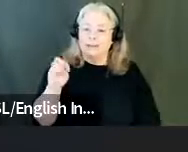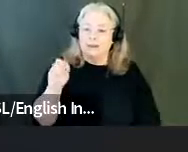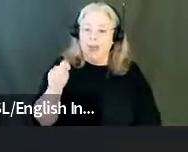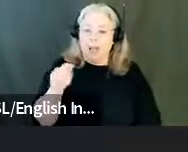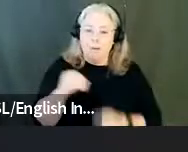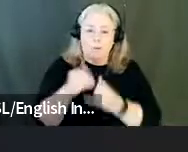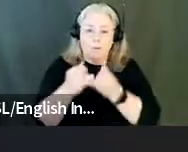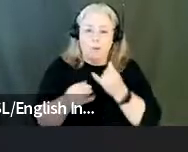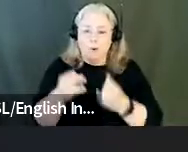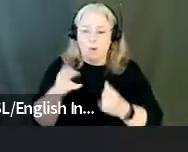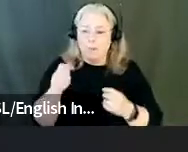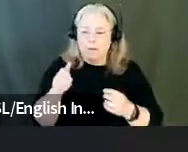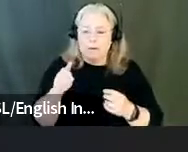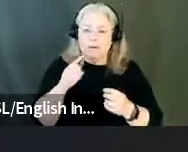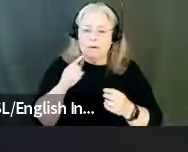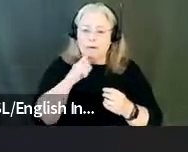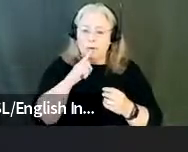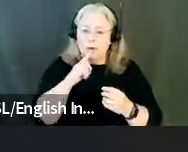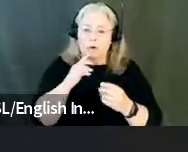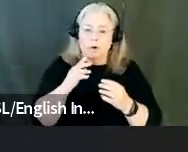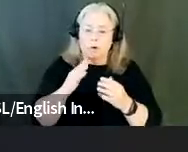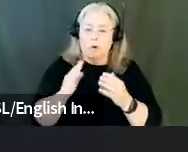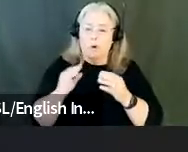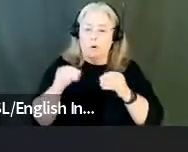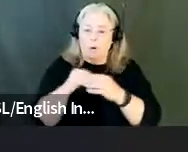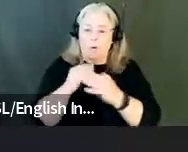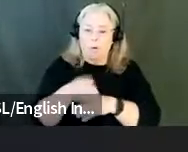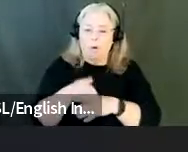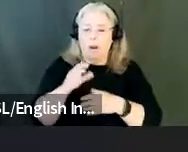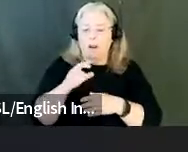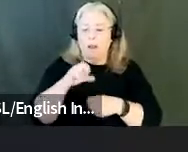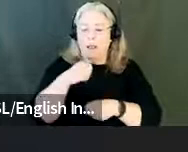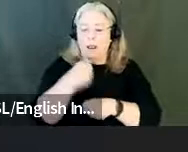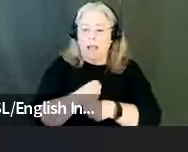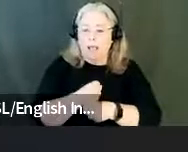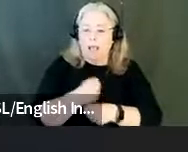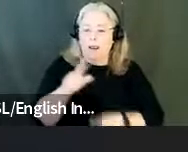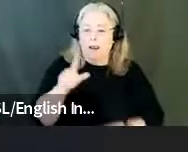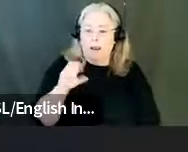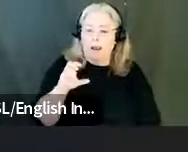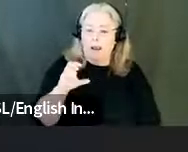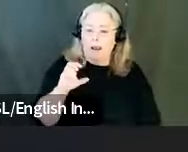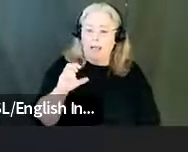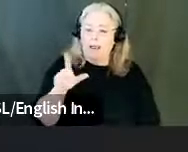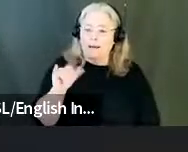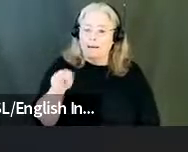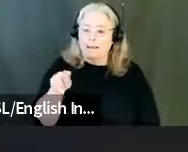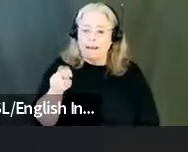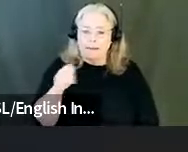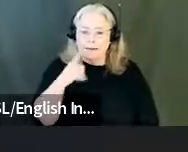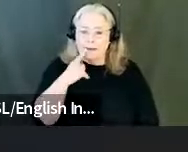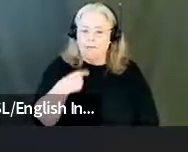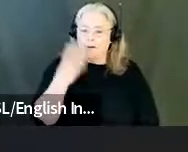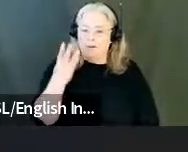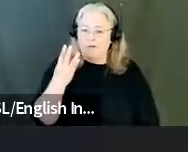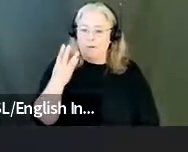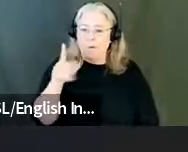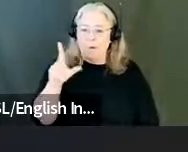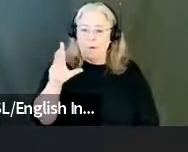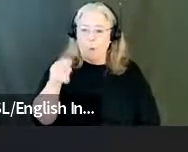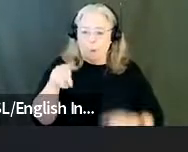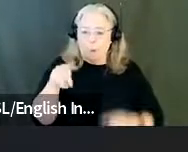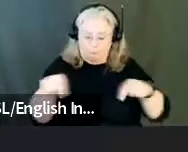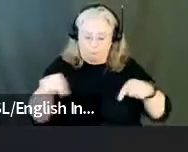ends and then I slid it over the lock line. And now I've got 4 little loops that I